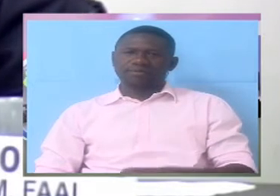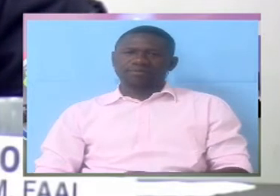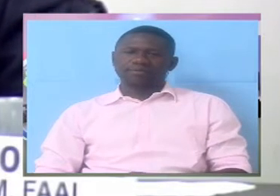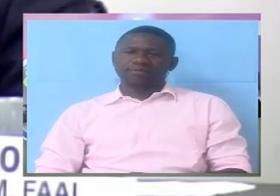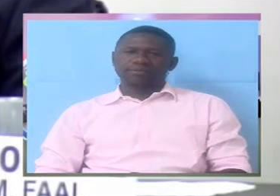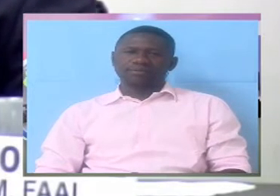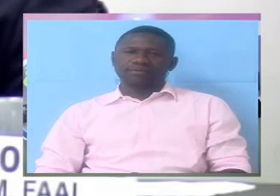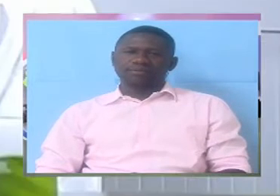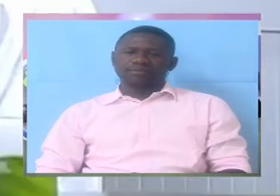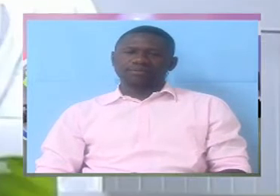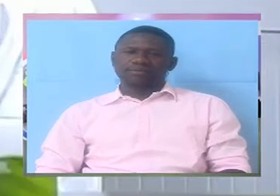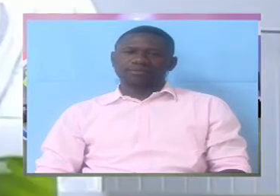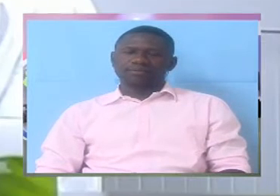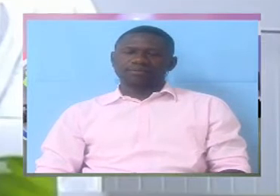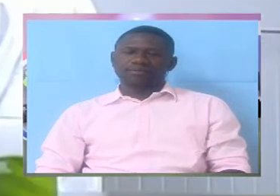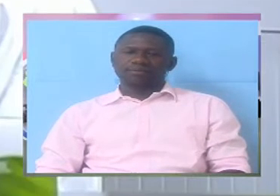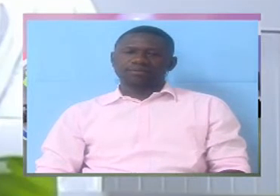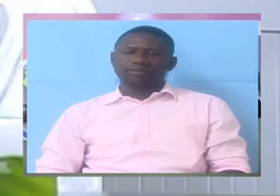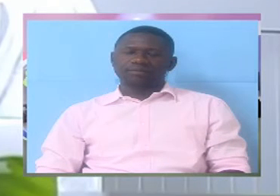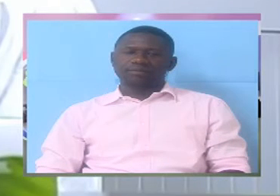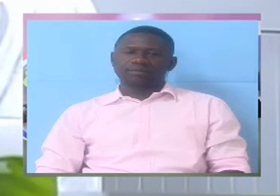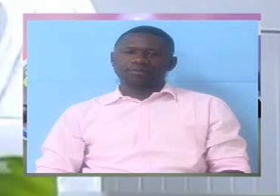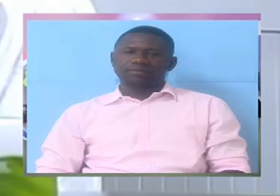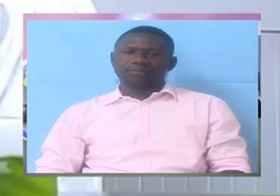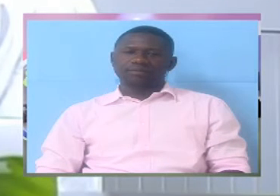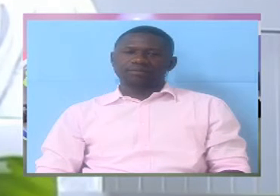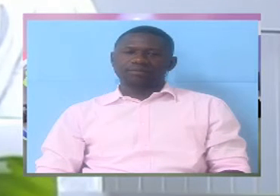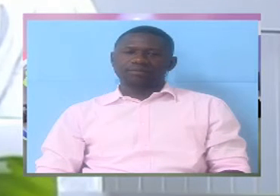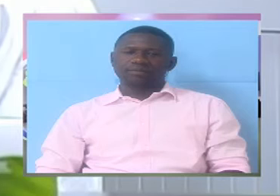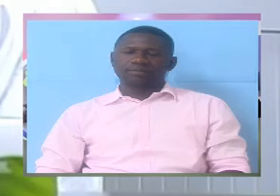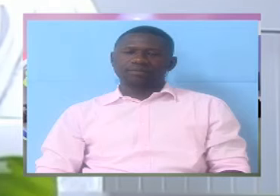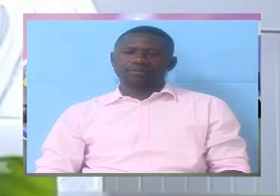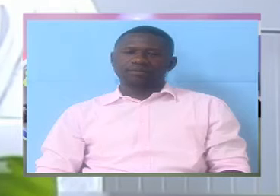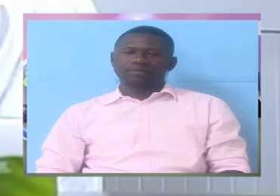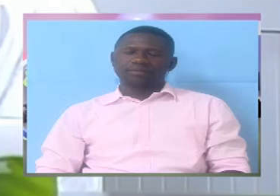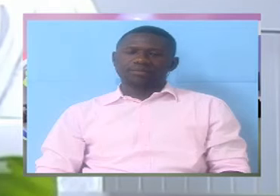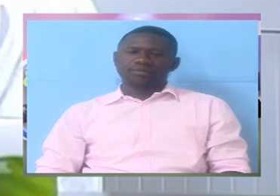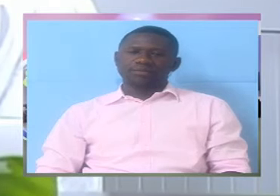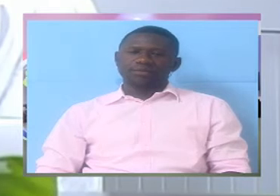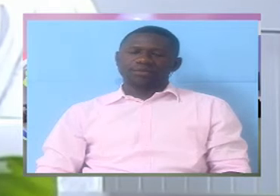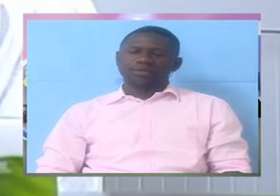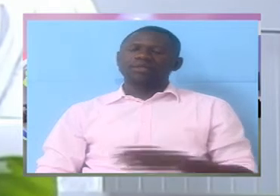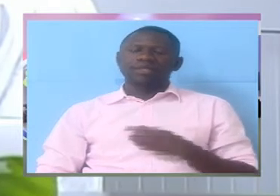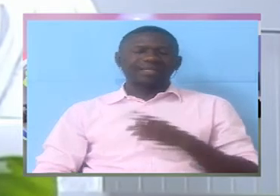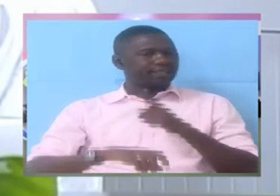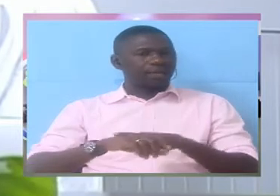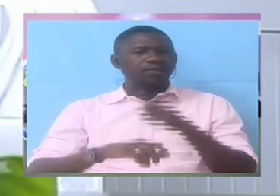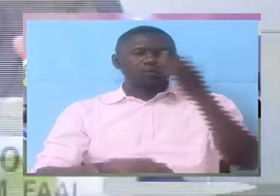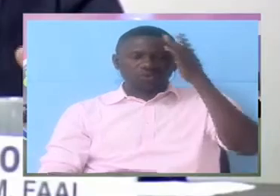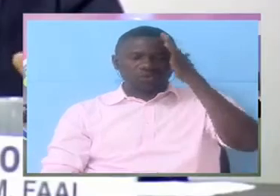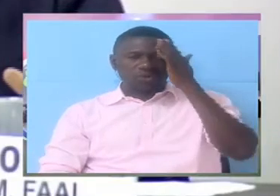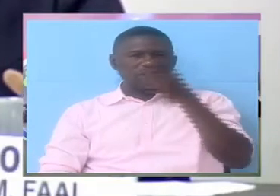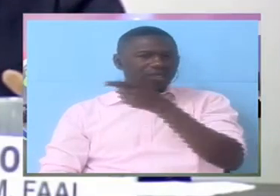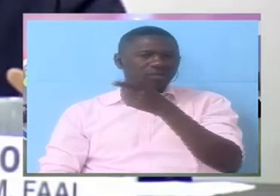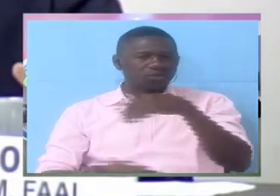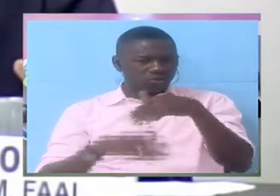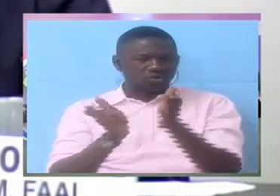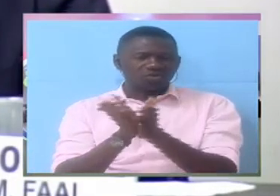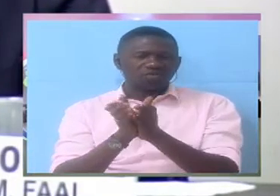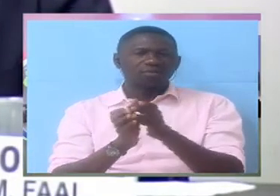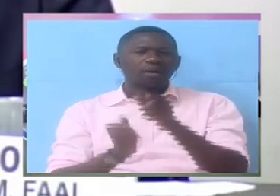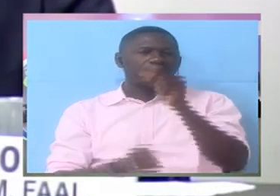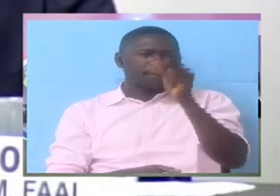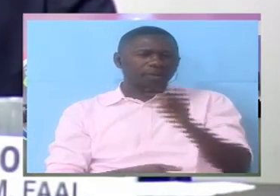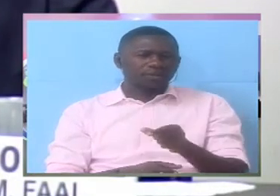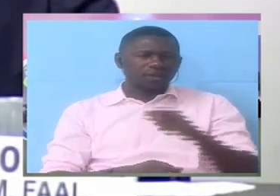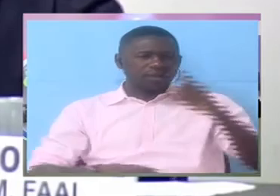about it. Mr. Witness, the moment you realize that that group of persons were beaten, clearly